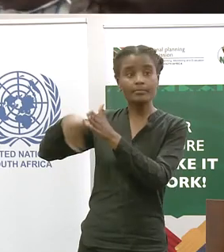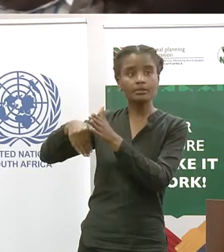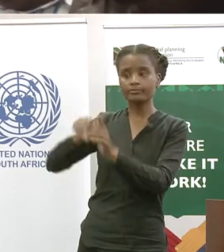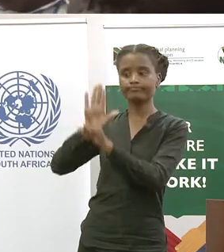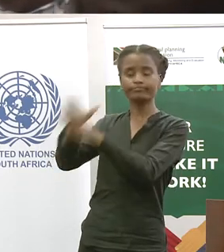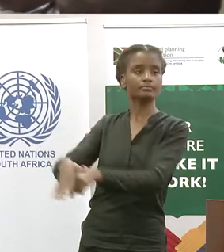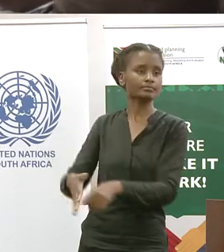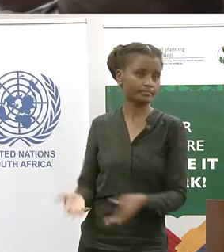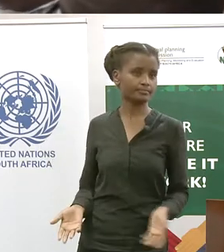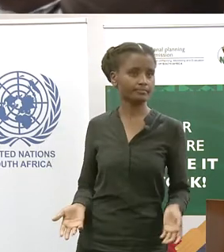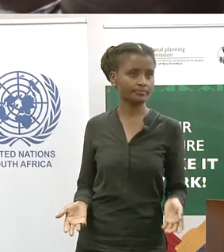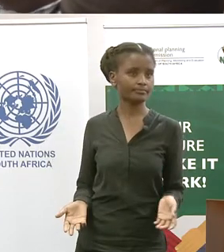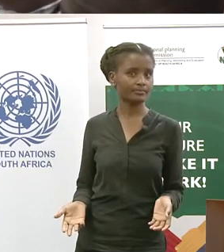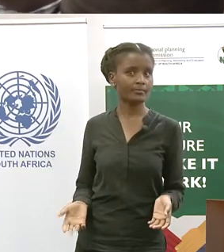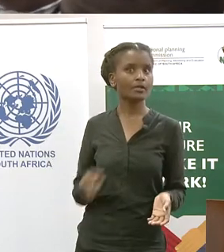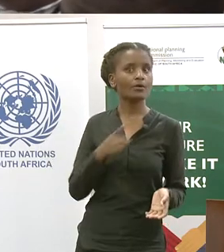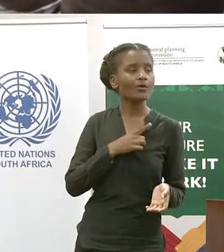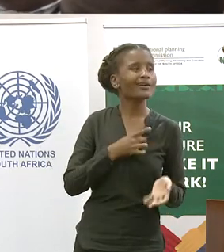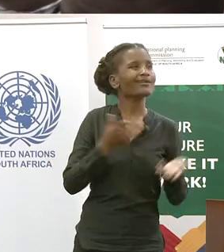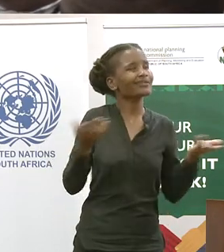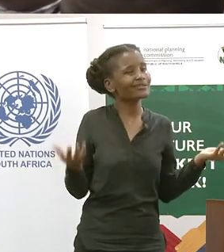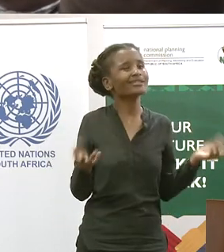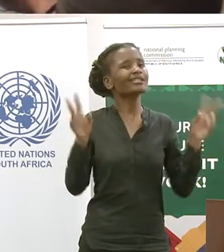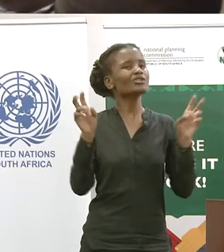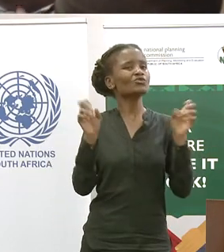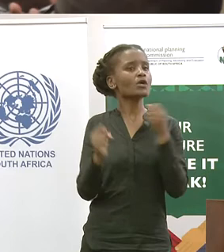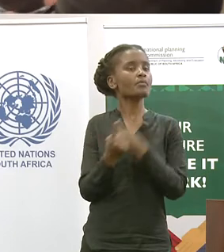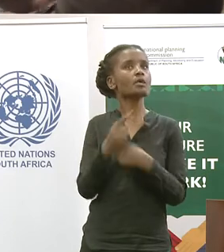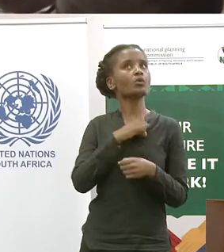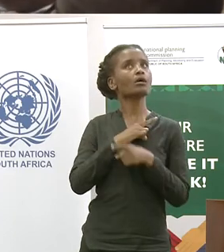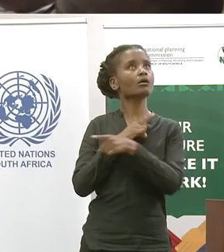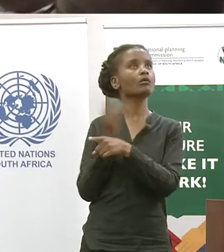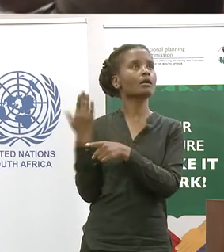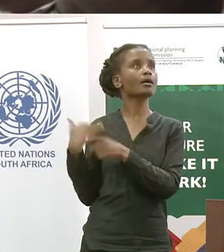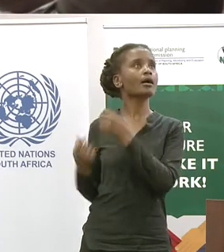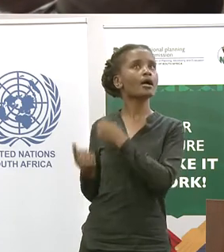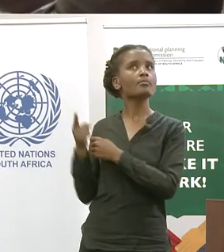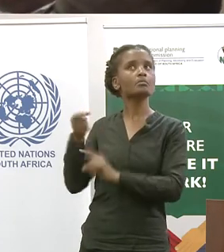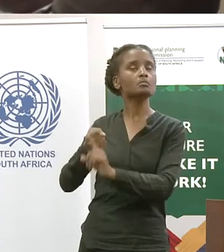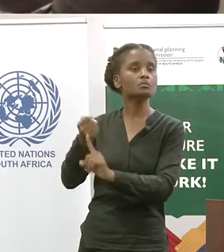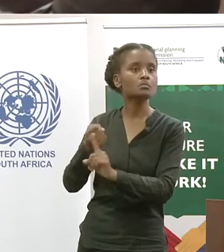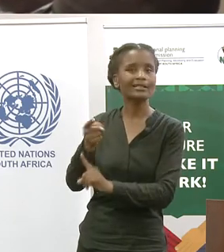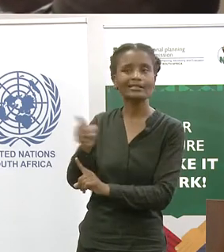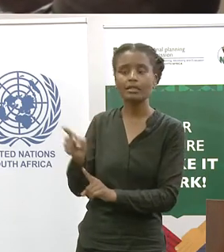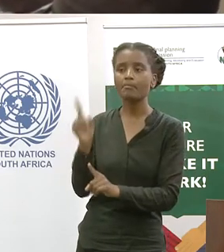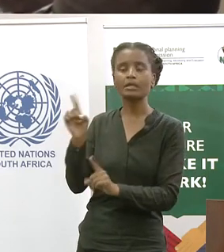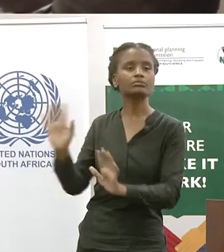standalone because someone must appease them for having fought for the country and the risk that we're facing with the current political